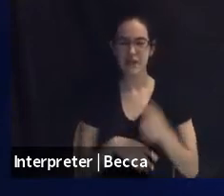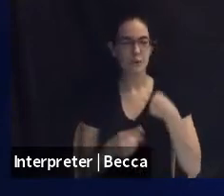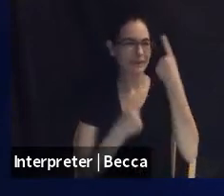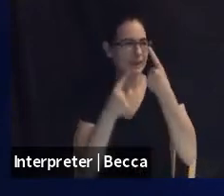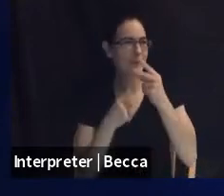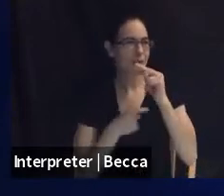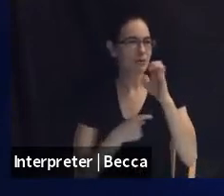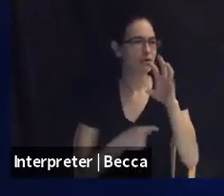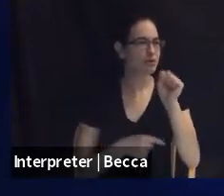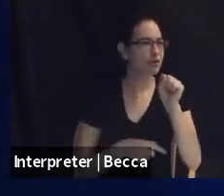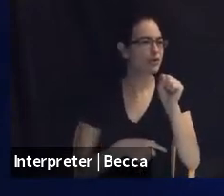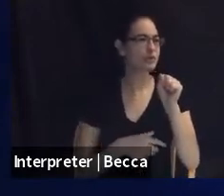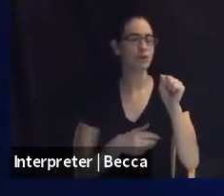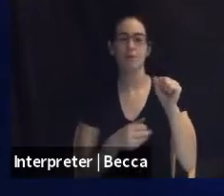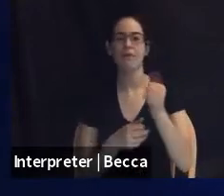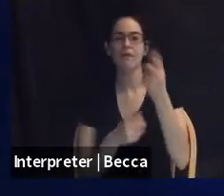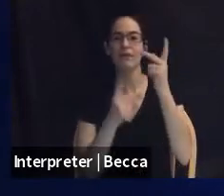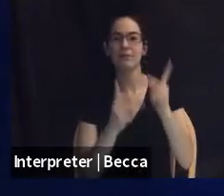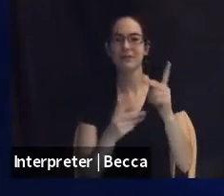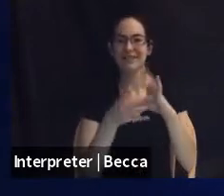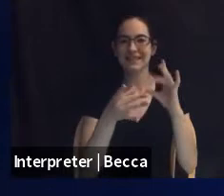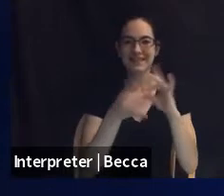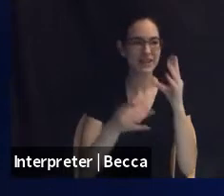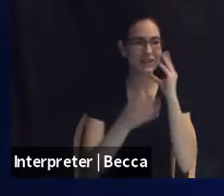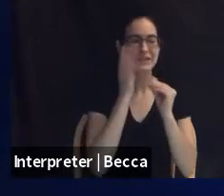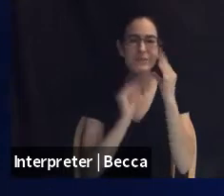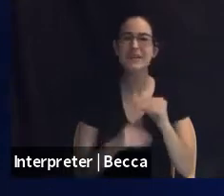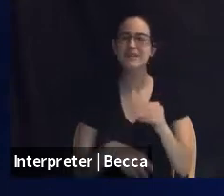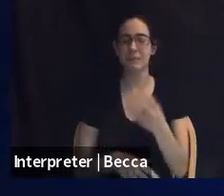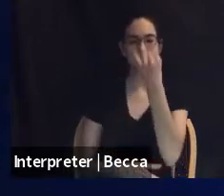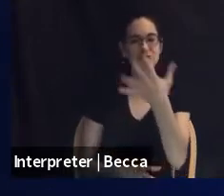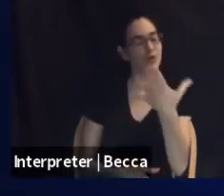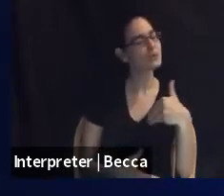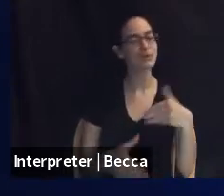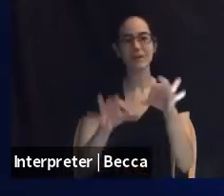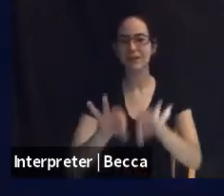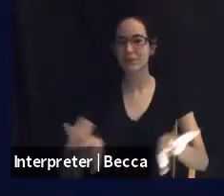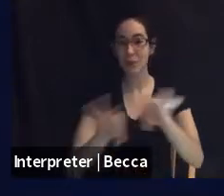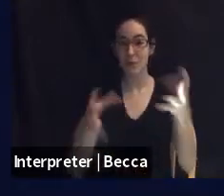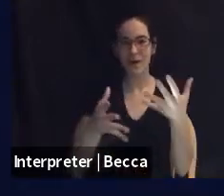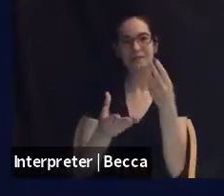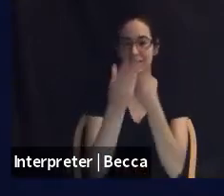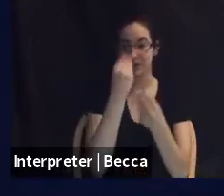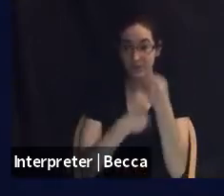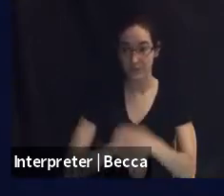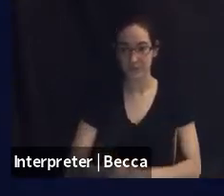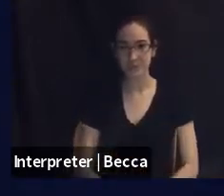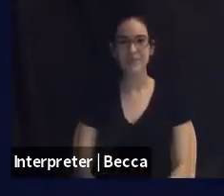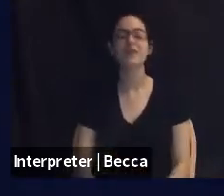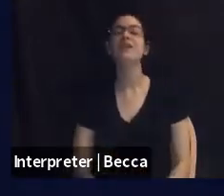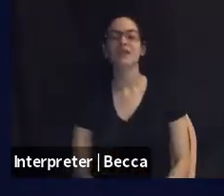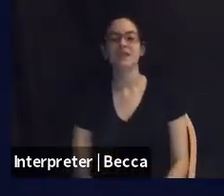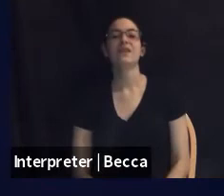whatever somebody says or somebody's experience, but I gotta tell you, food is important. Matter of fact, my daughter the other day, she's turning